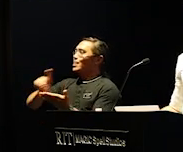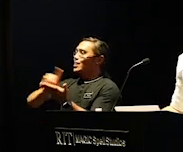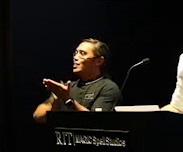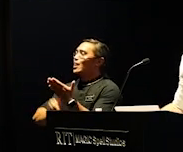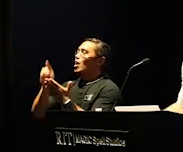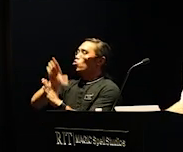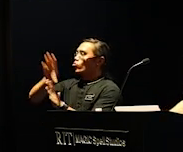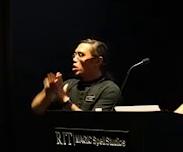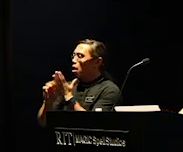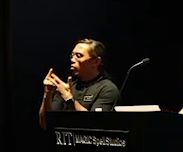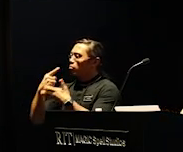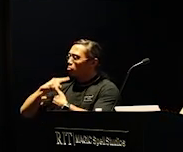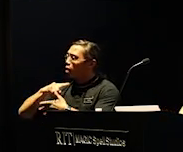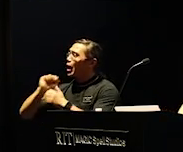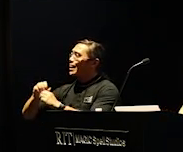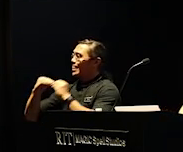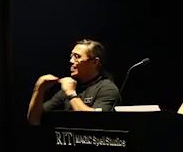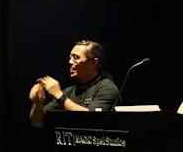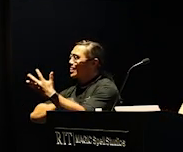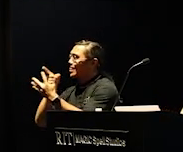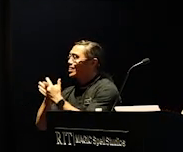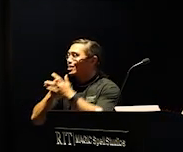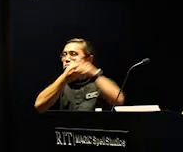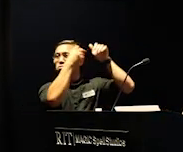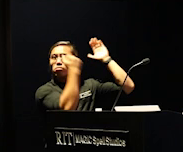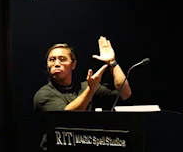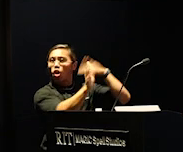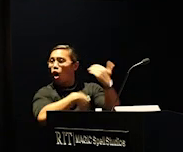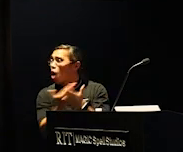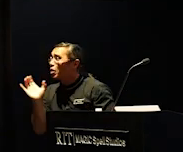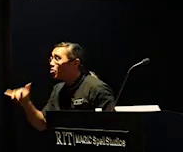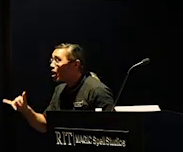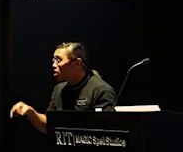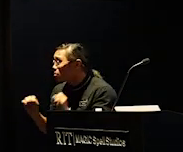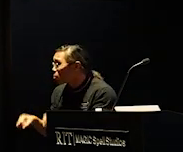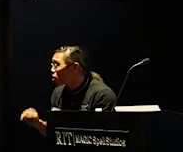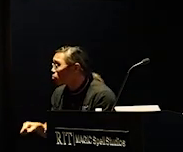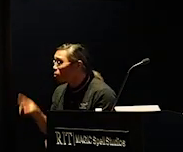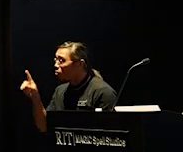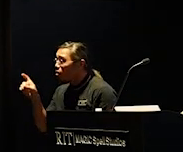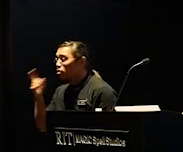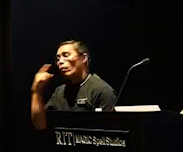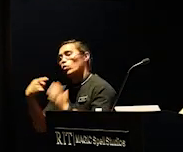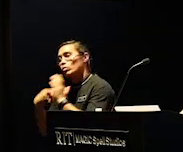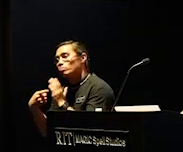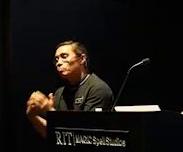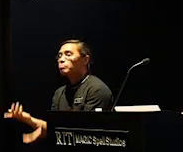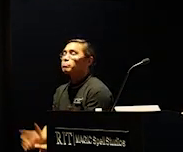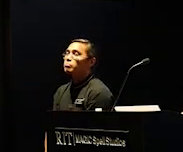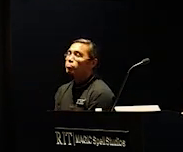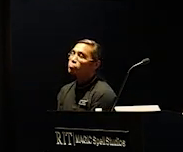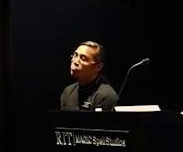Raise my hand if you're wrong, but I'm pretty sure this class never exists because I never took it. How many emails is reasonable for